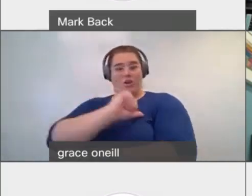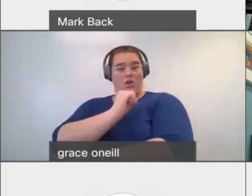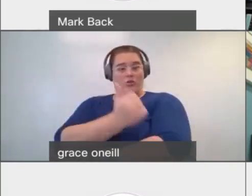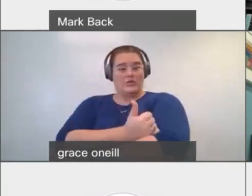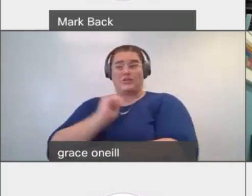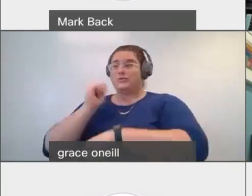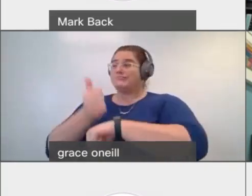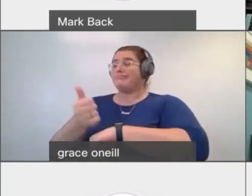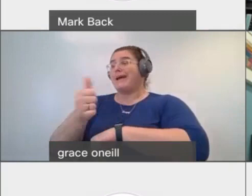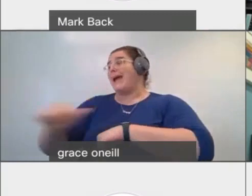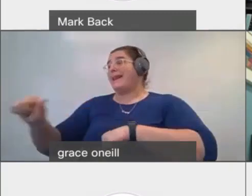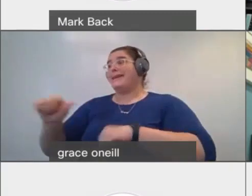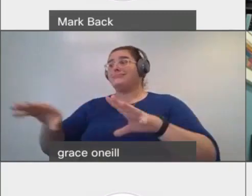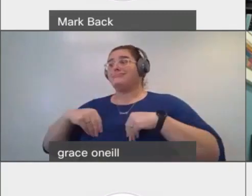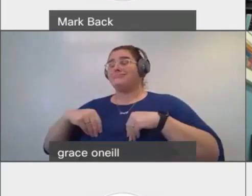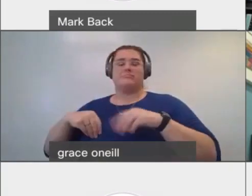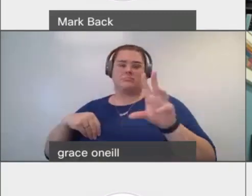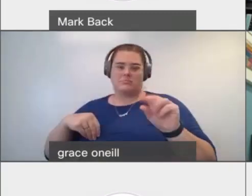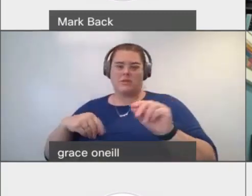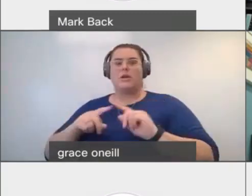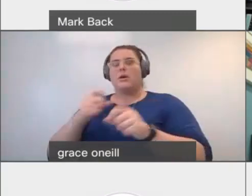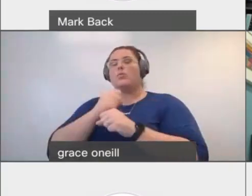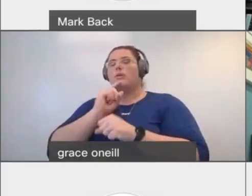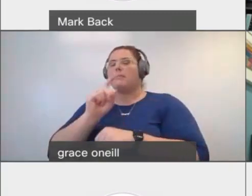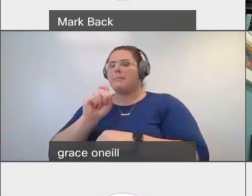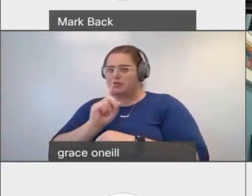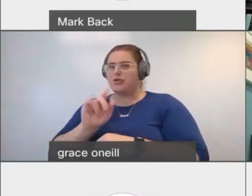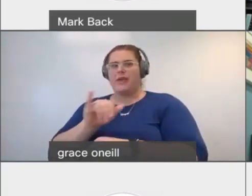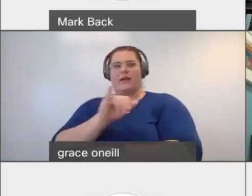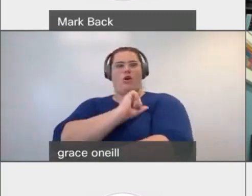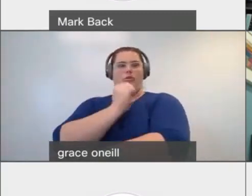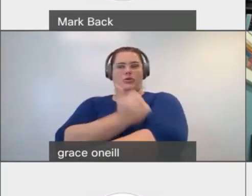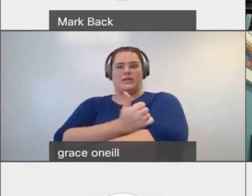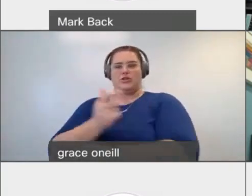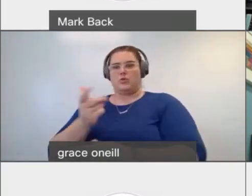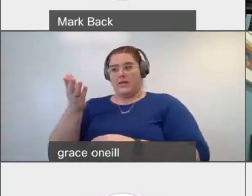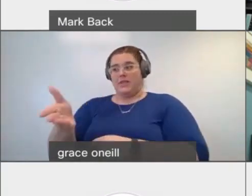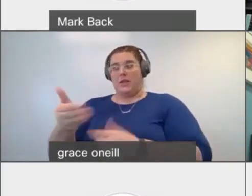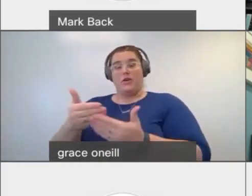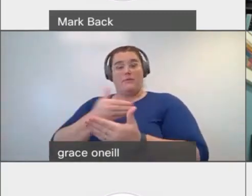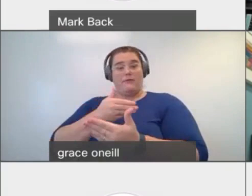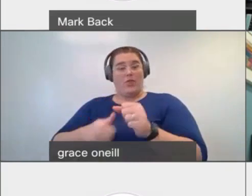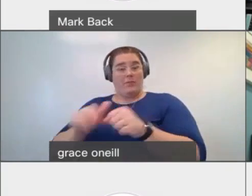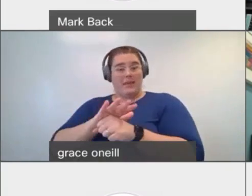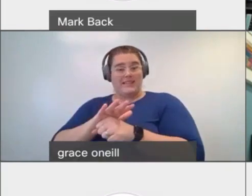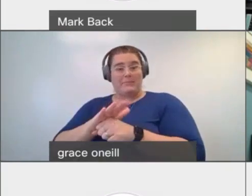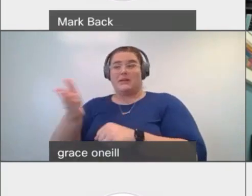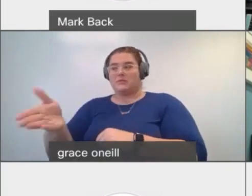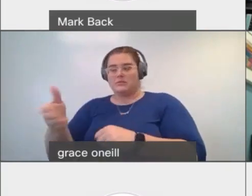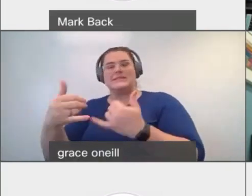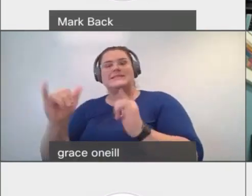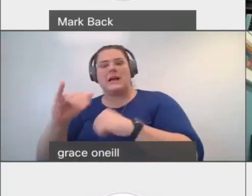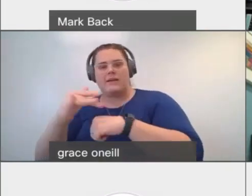the authorization that existed pre-pandemic is available, because we may have people who have returned to